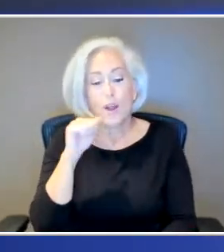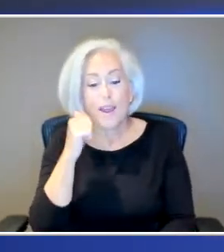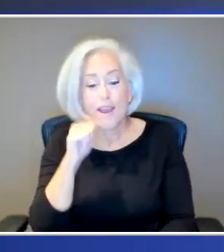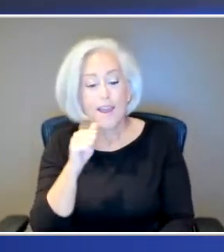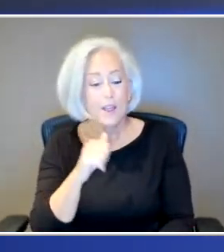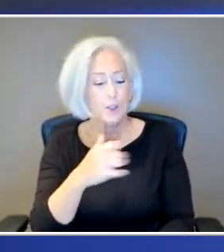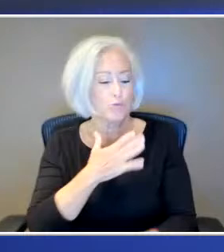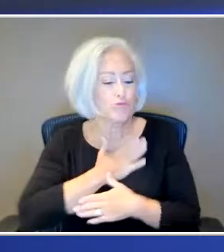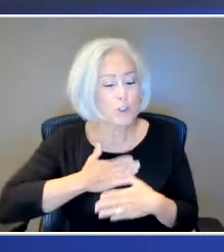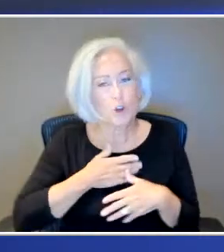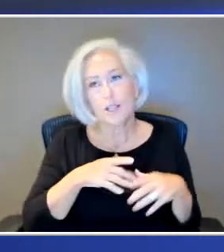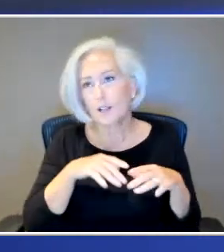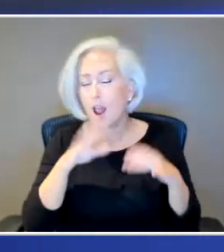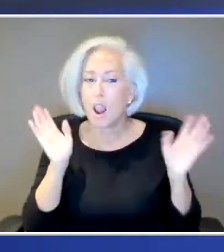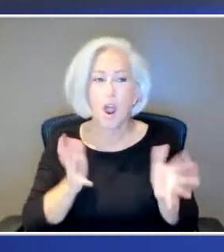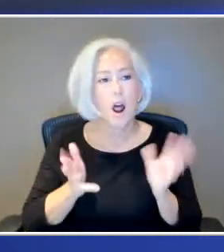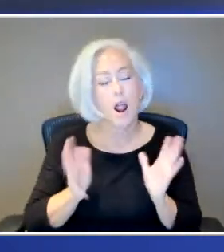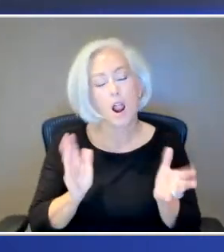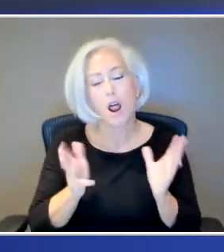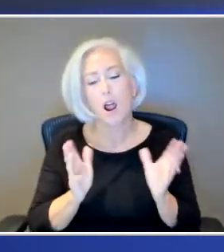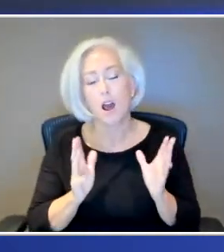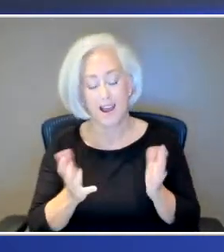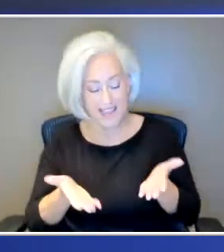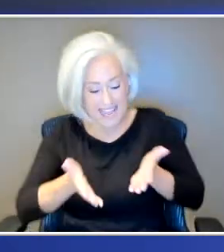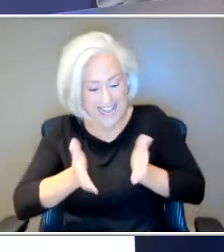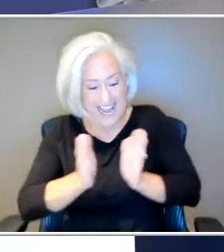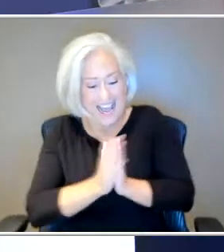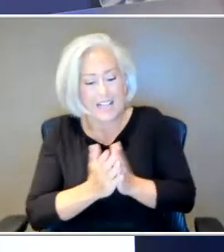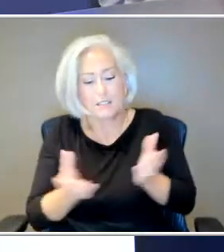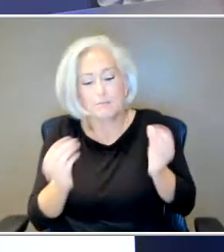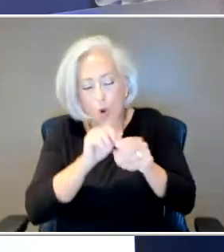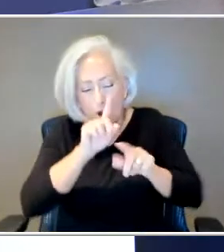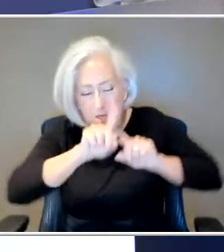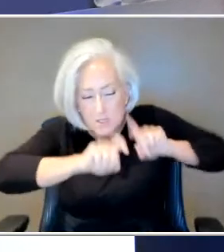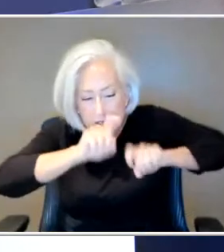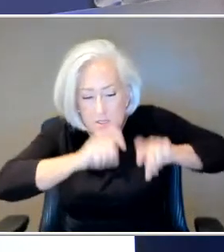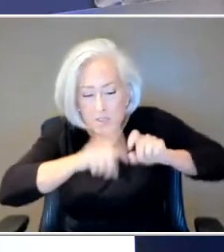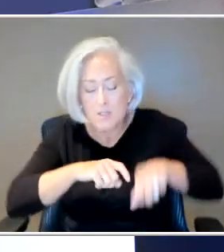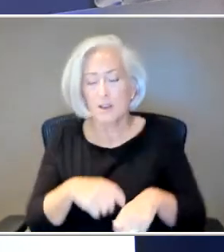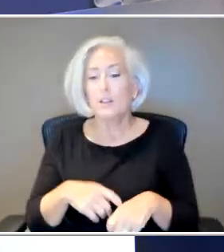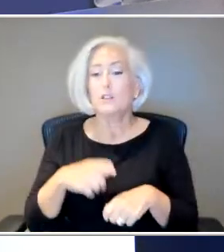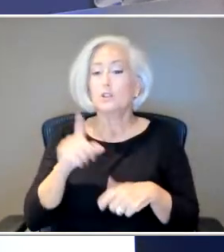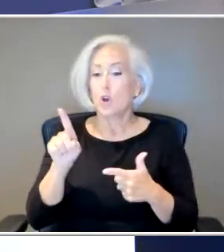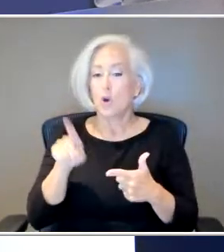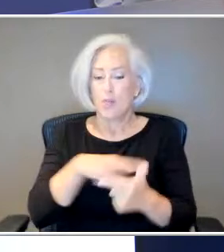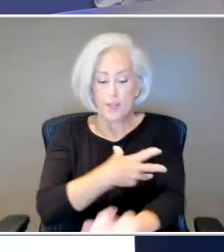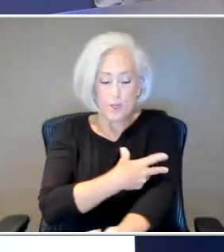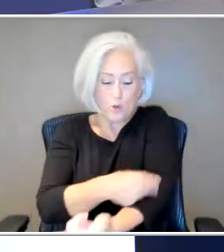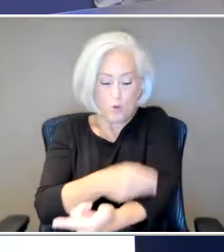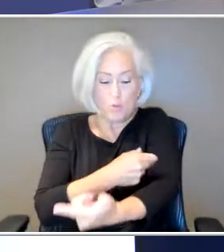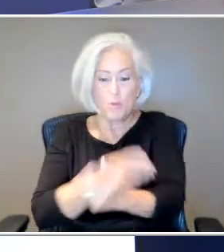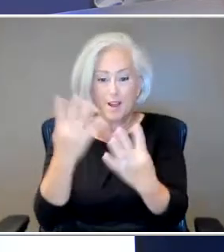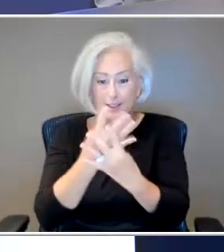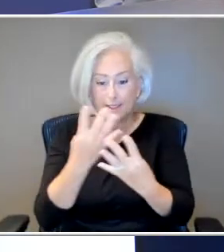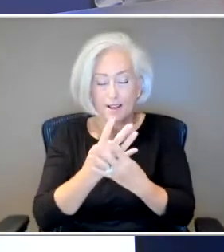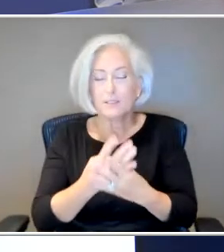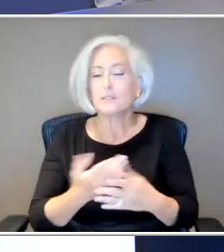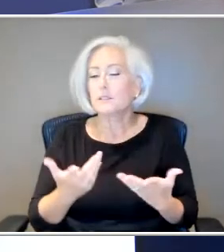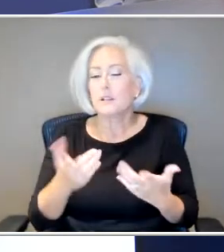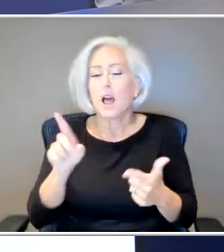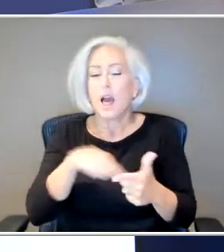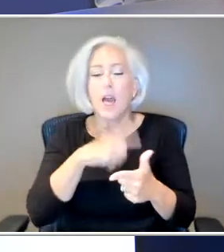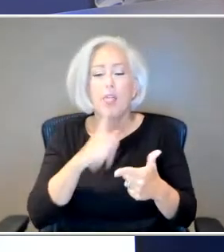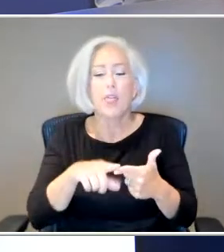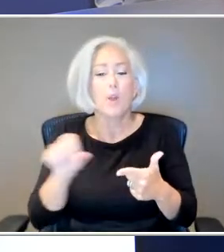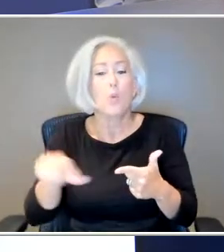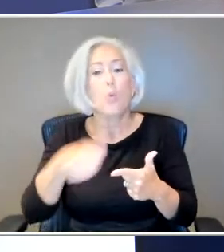and just find out the information that maybe you don't have. So they get a screening. Is there anything else they should be doing as somebody who